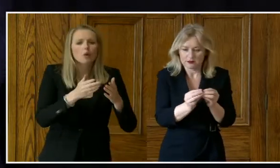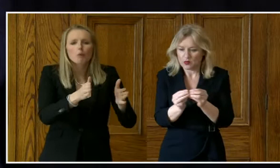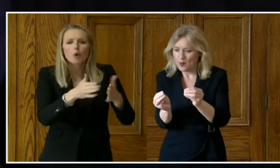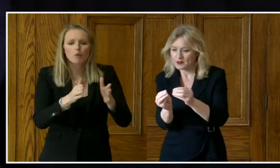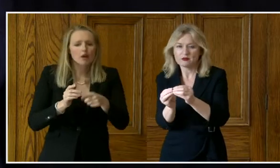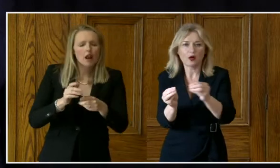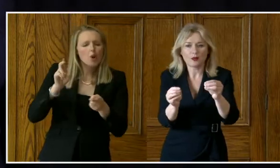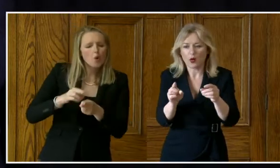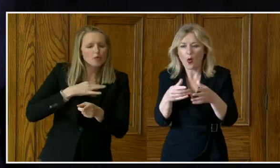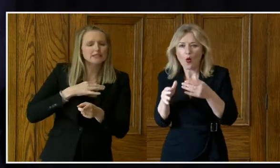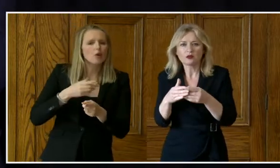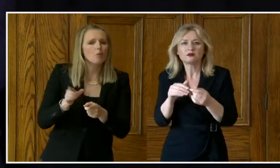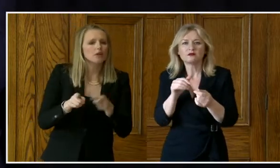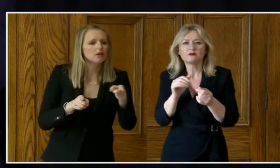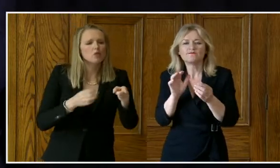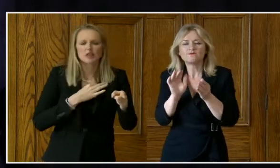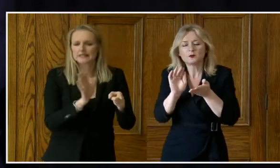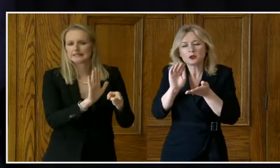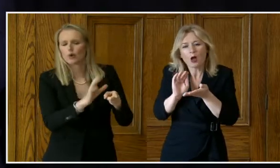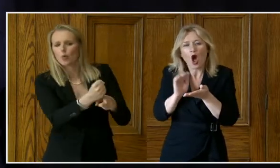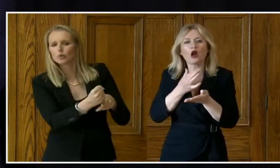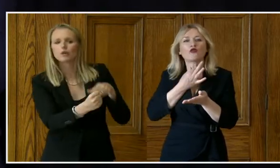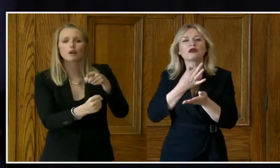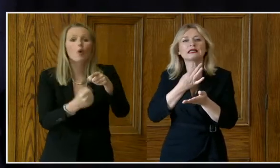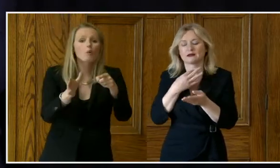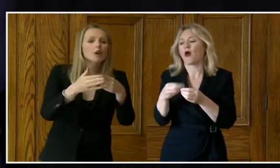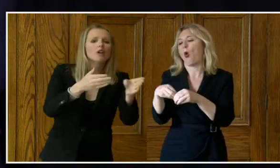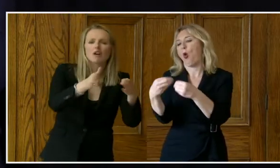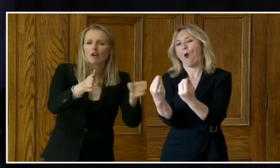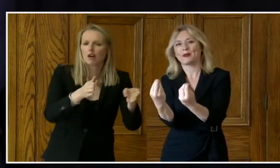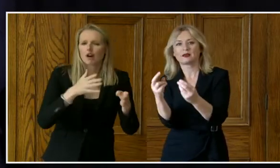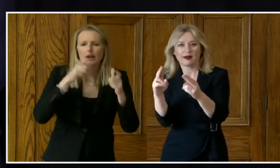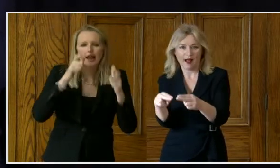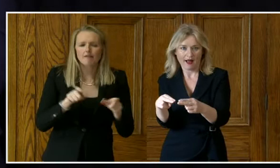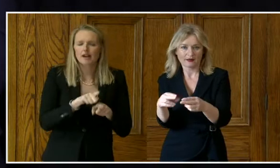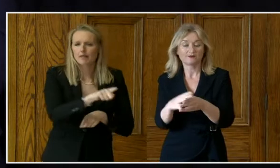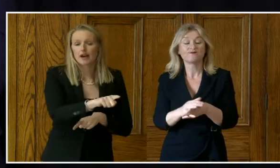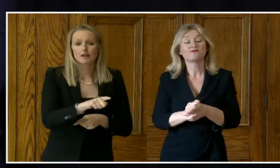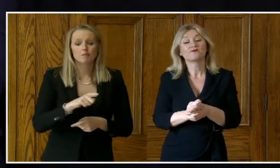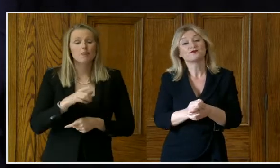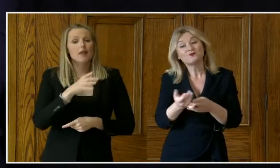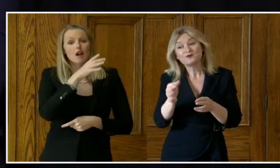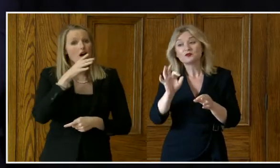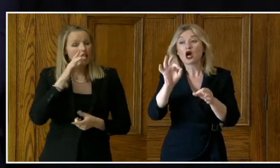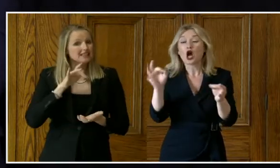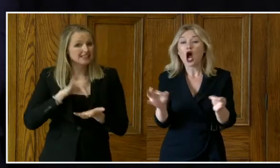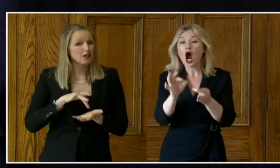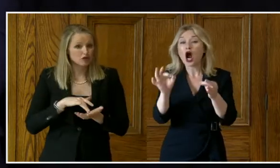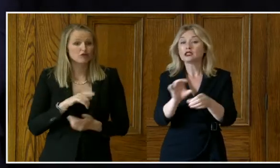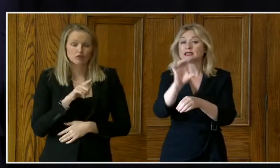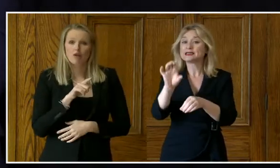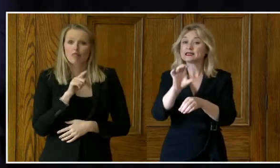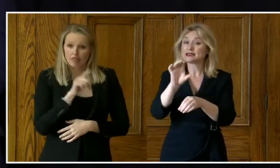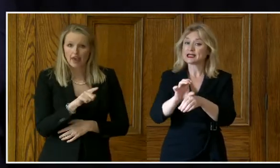losing the message, are things that we can therefore consider. Garden centres are facilities which you